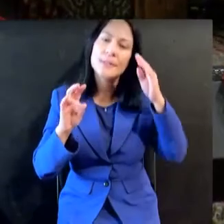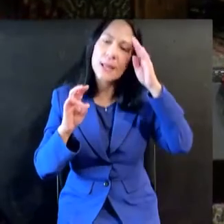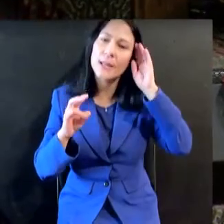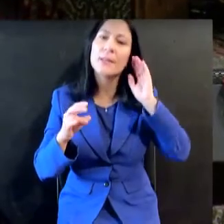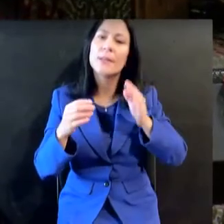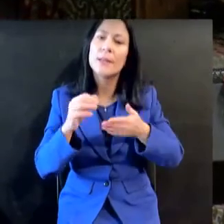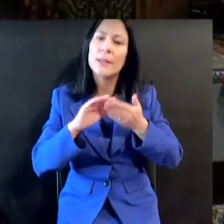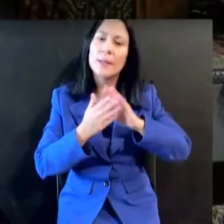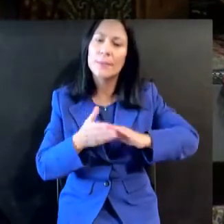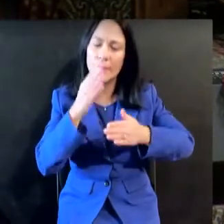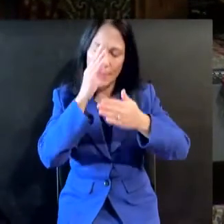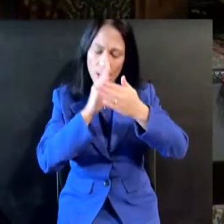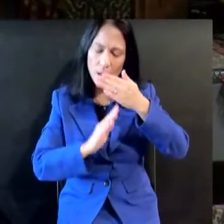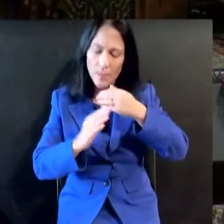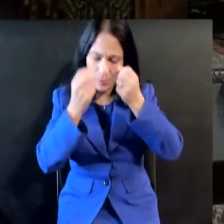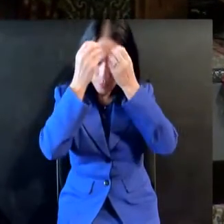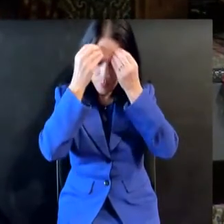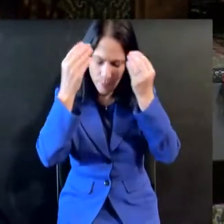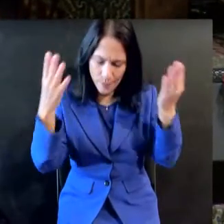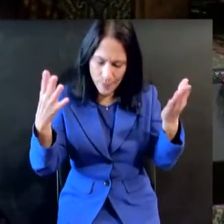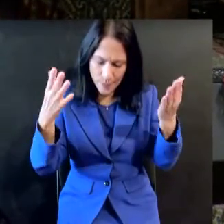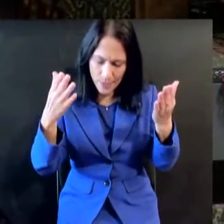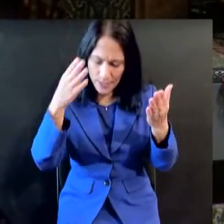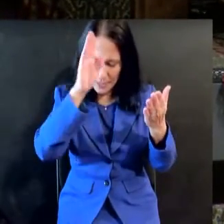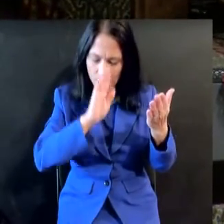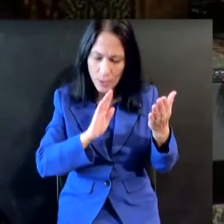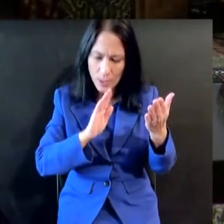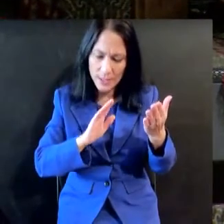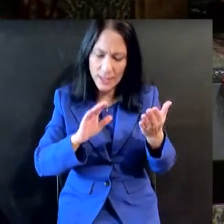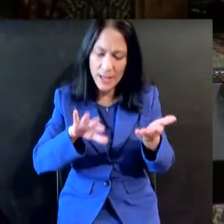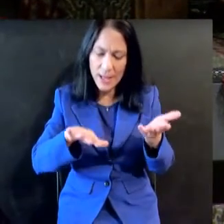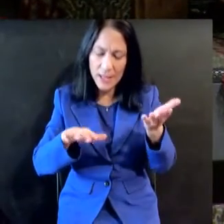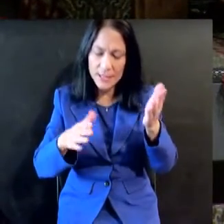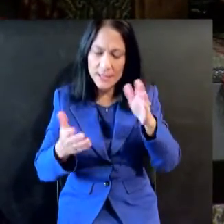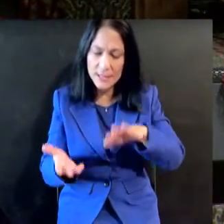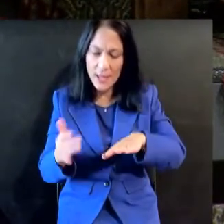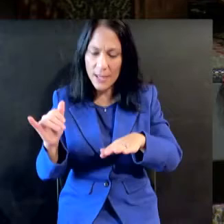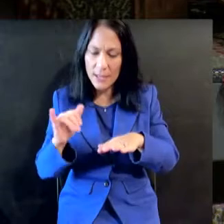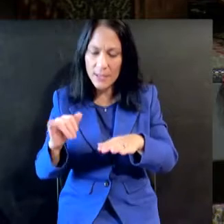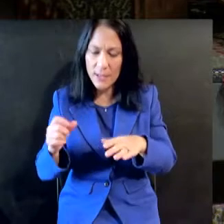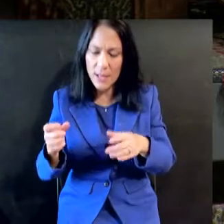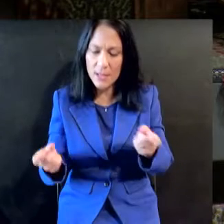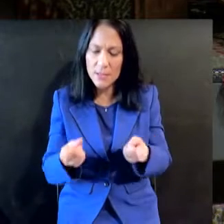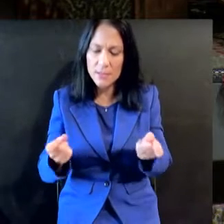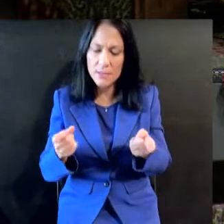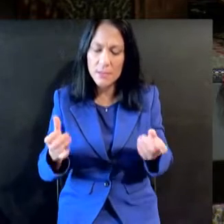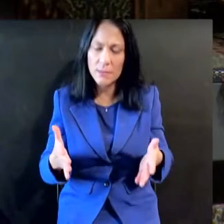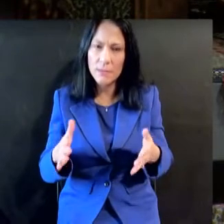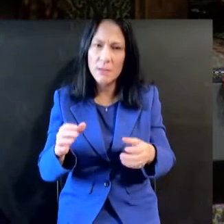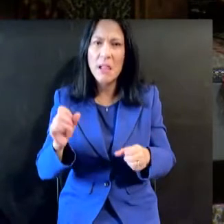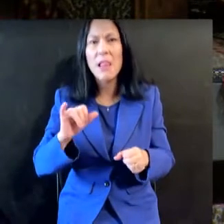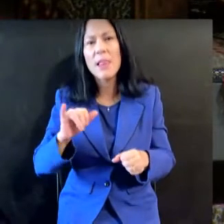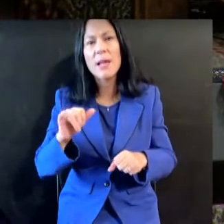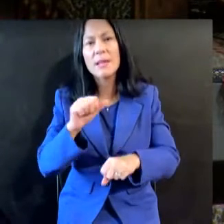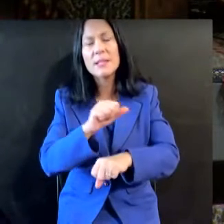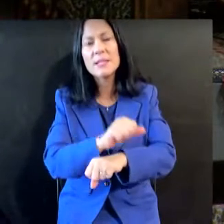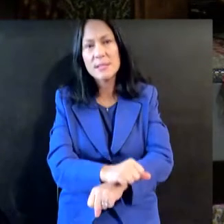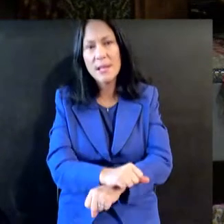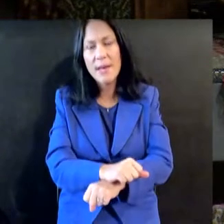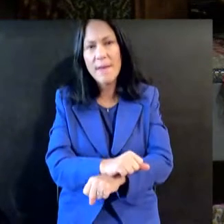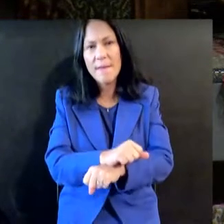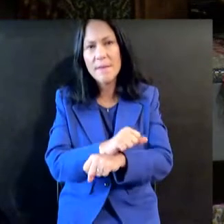God and even died a criminal's death on a cross. In other words, he died the death of a slave.